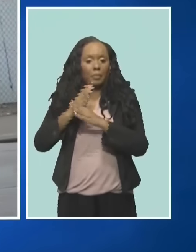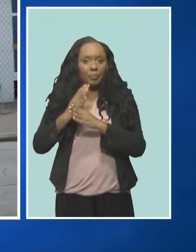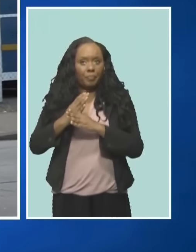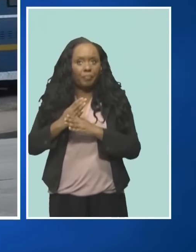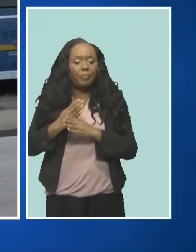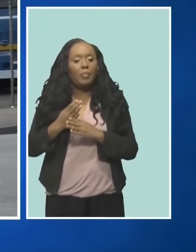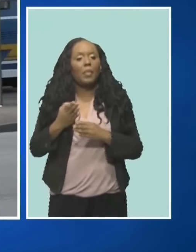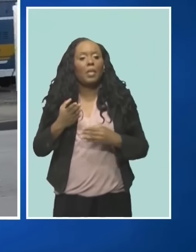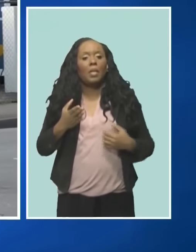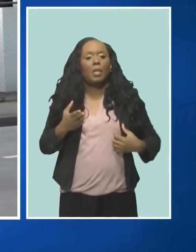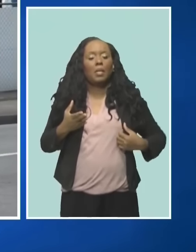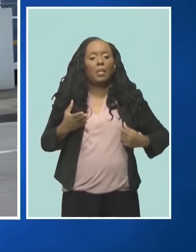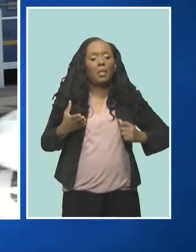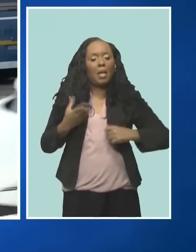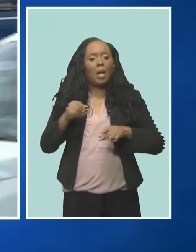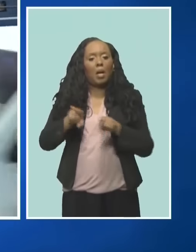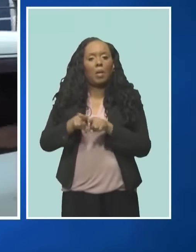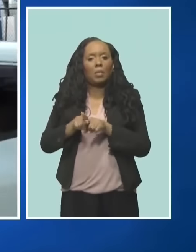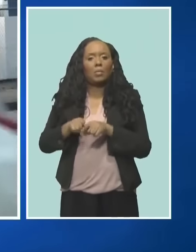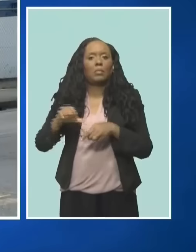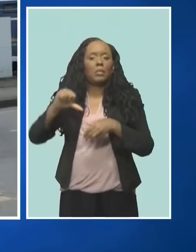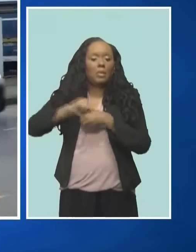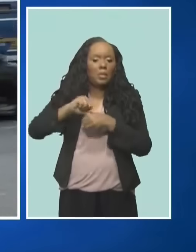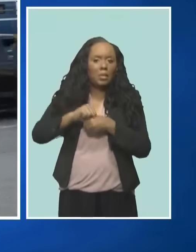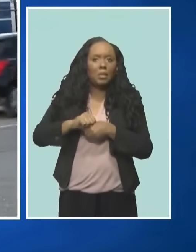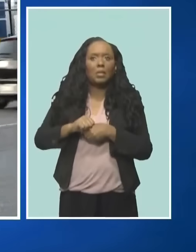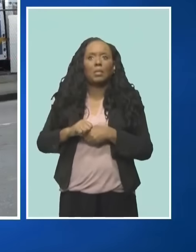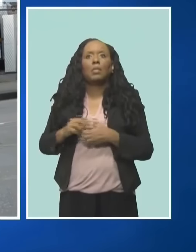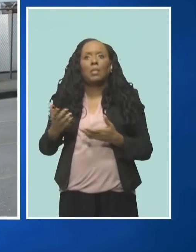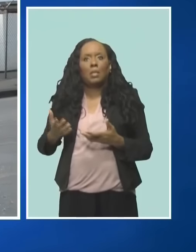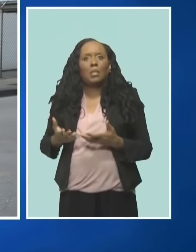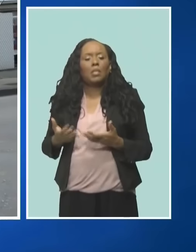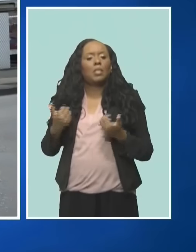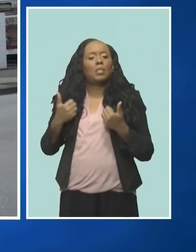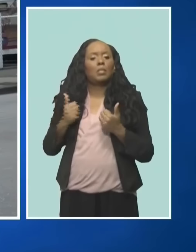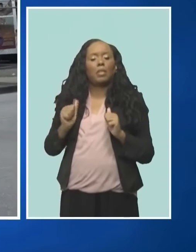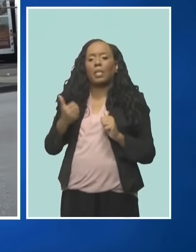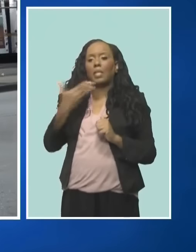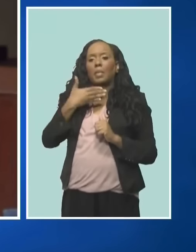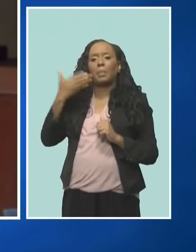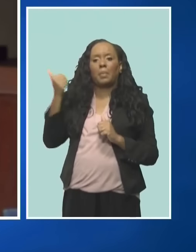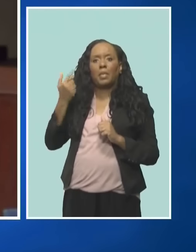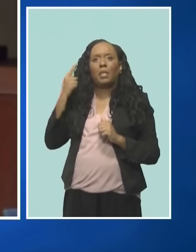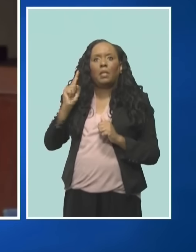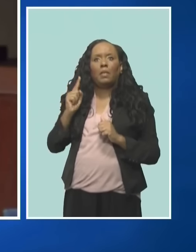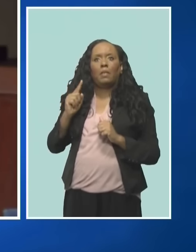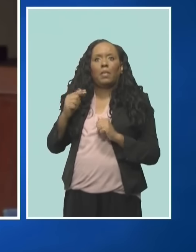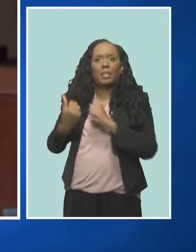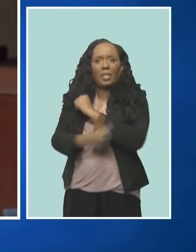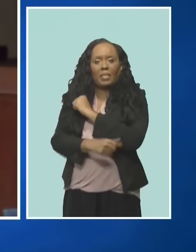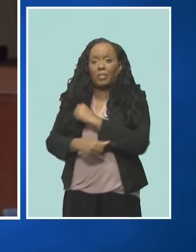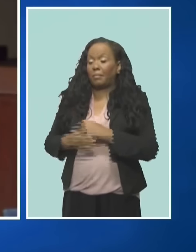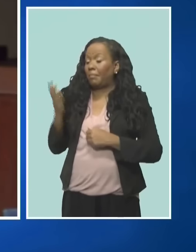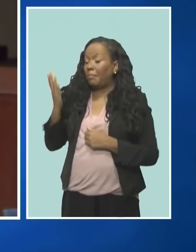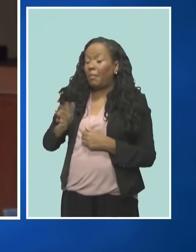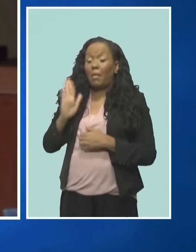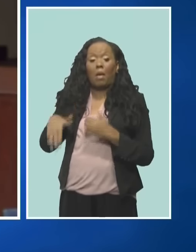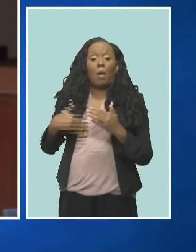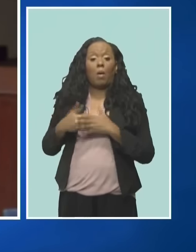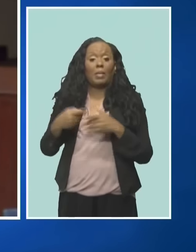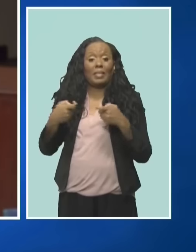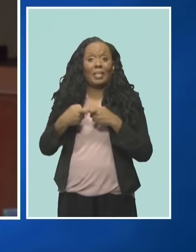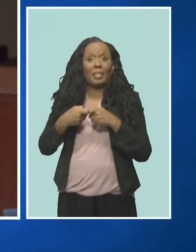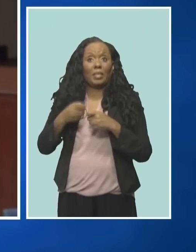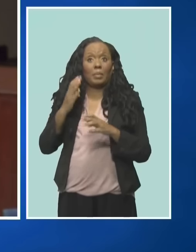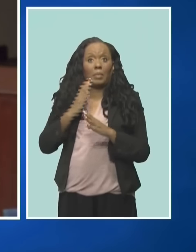the retrofitted diesel vehicles have been identified as the best fit for St. Andrew. All of the electric buses that we have, except